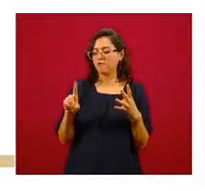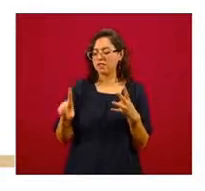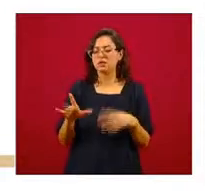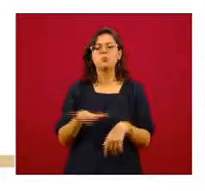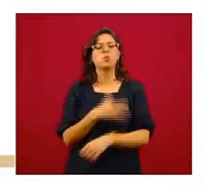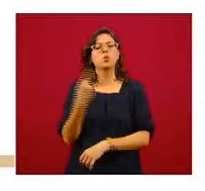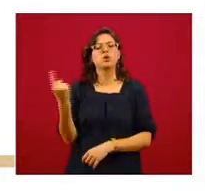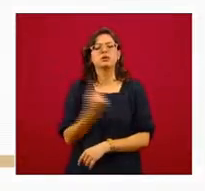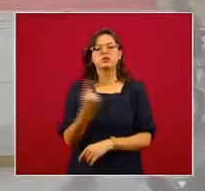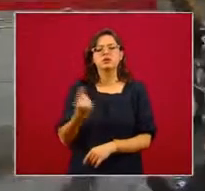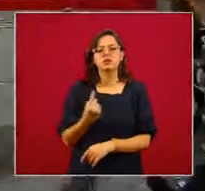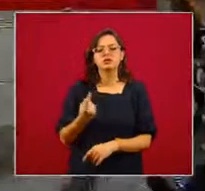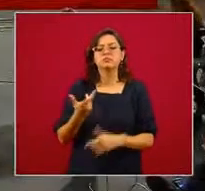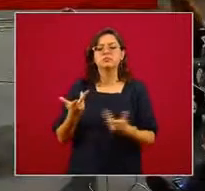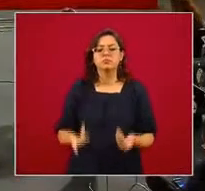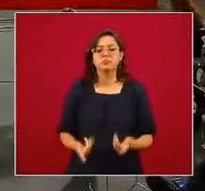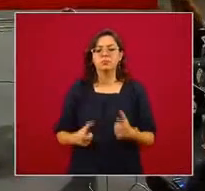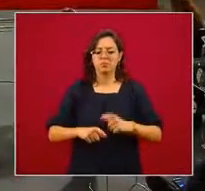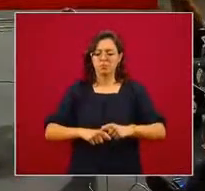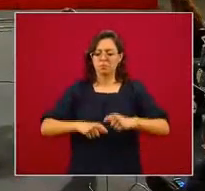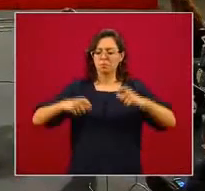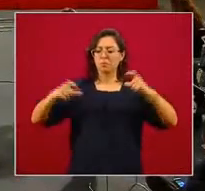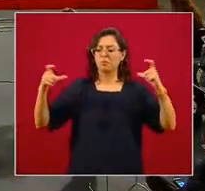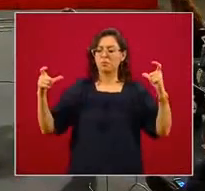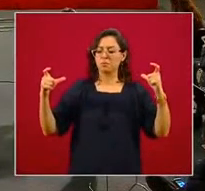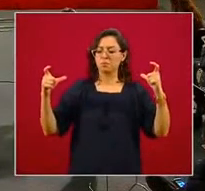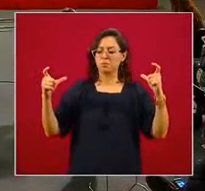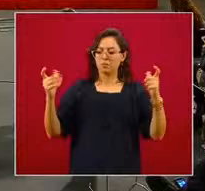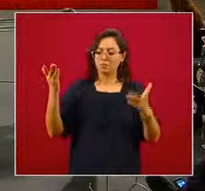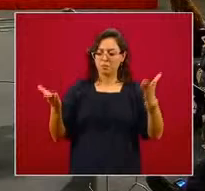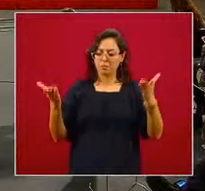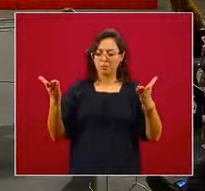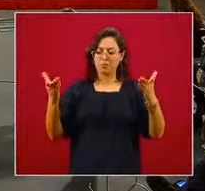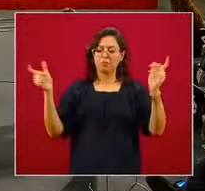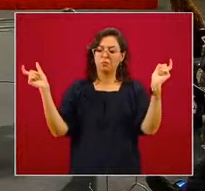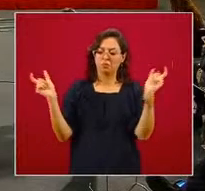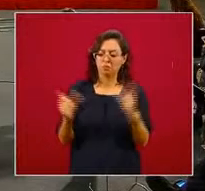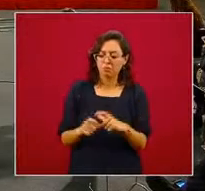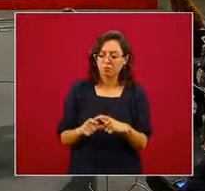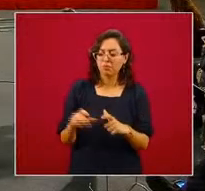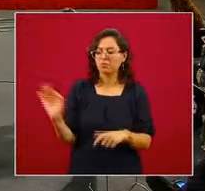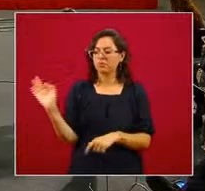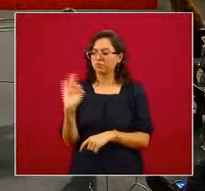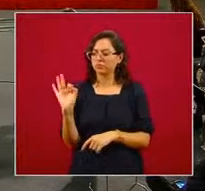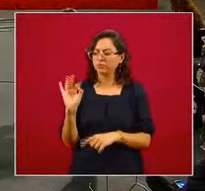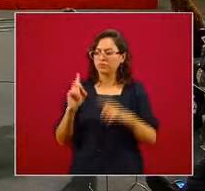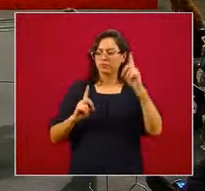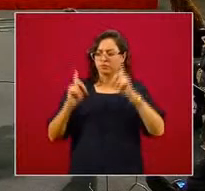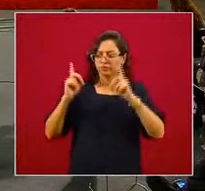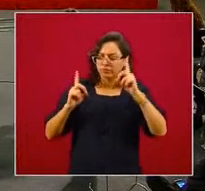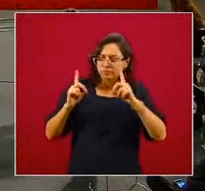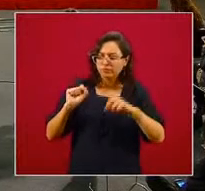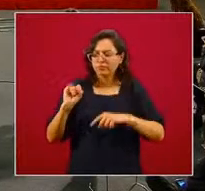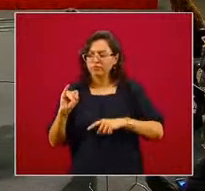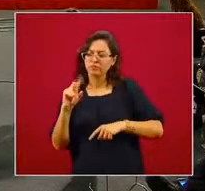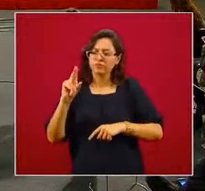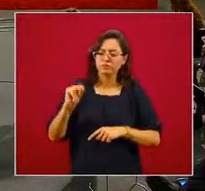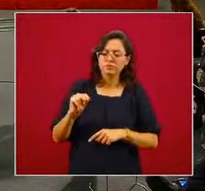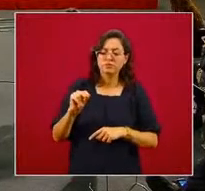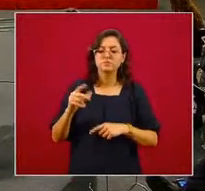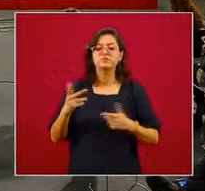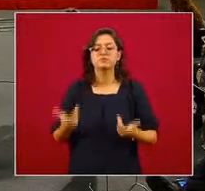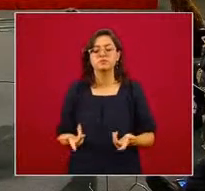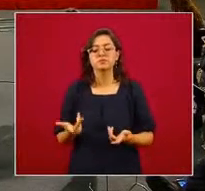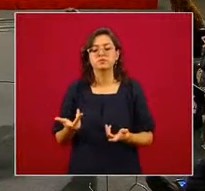hospitalized cases and the trend of the COVID syndrome. This is the increase or decrease of